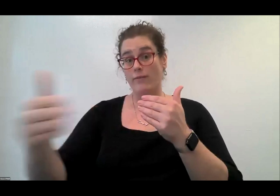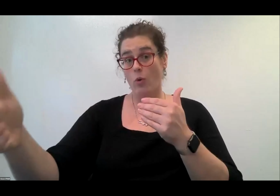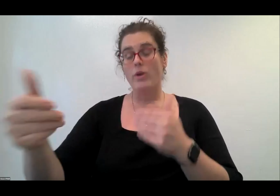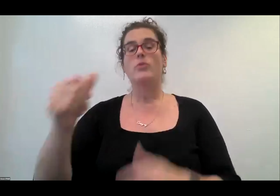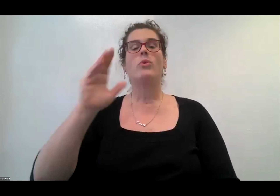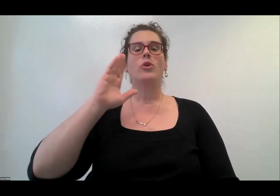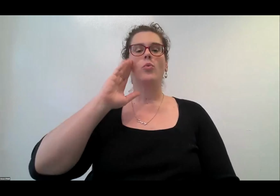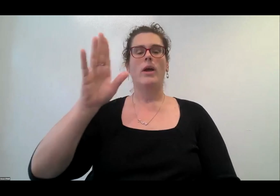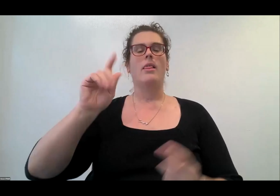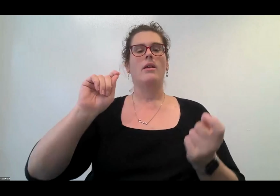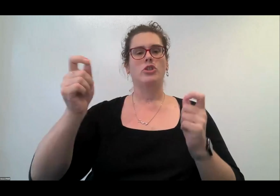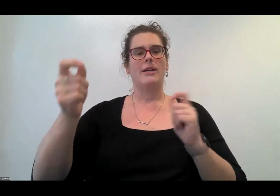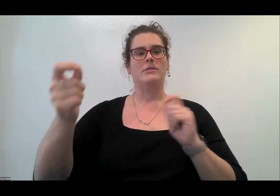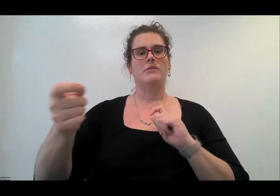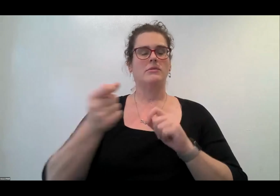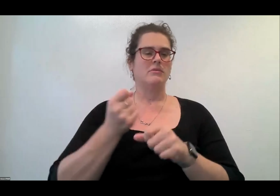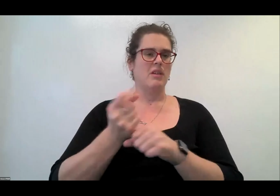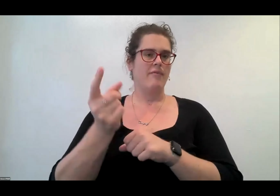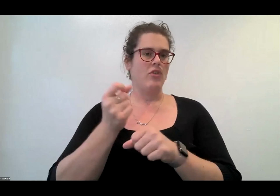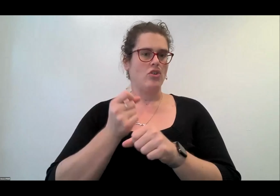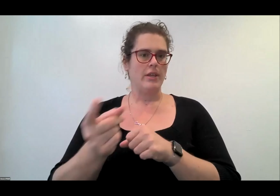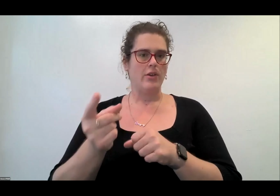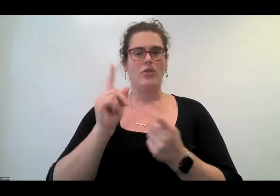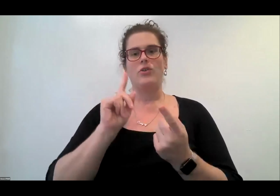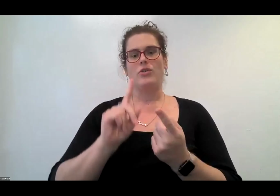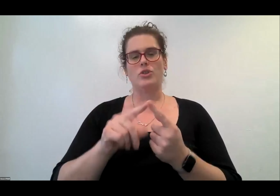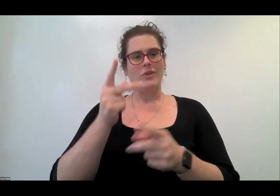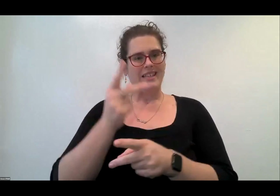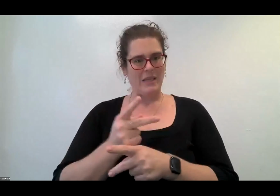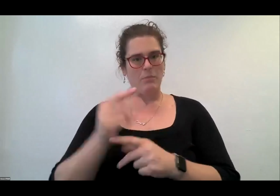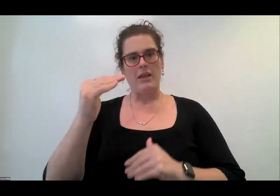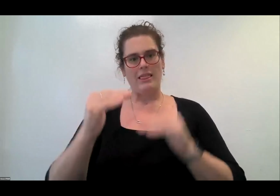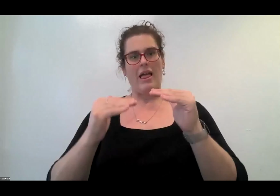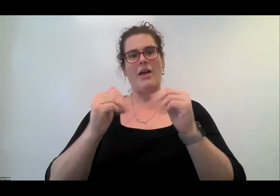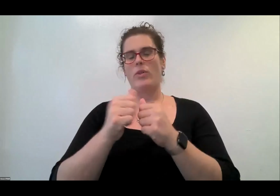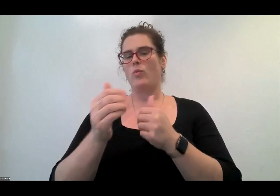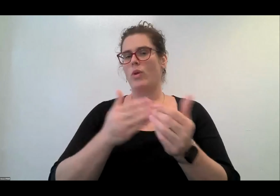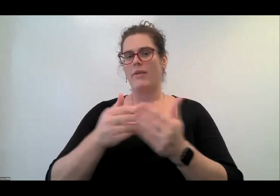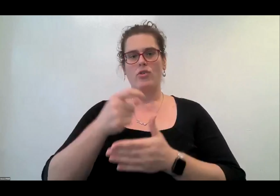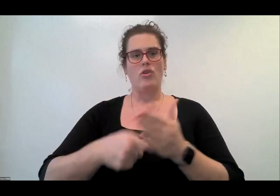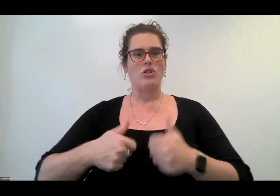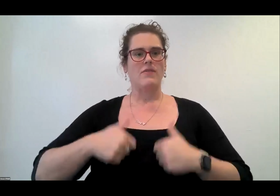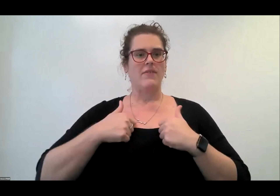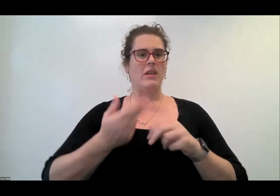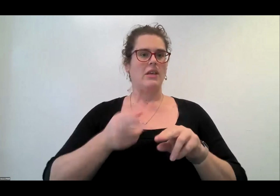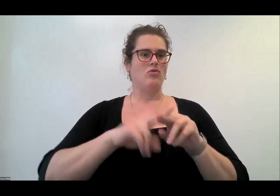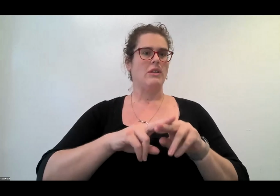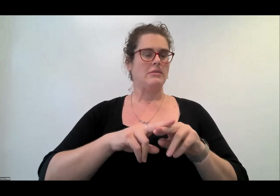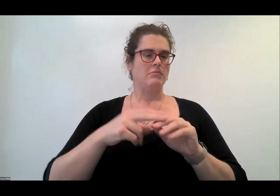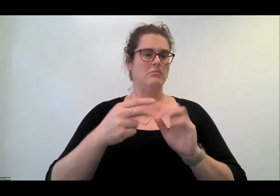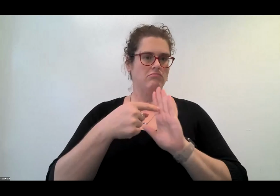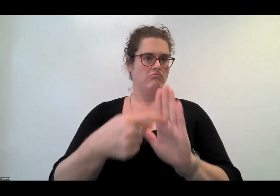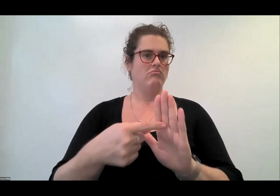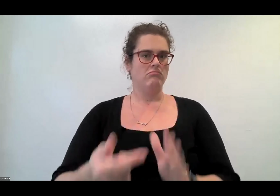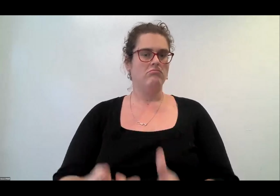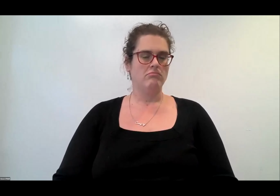we will adjust it each year to keep it in line with whatever the cost of living increase is